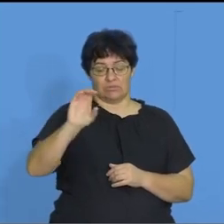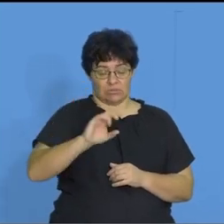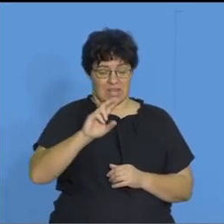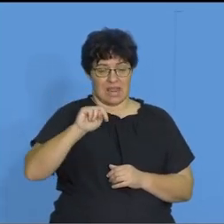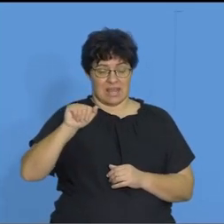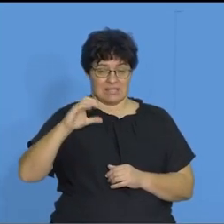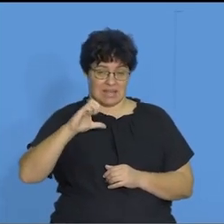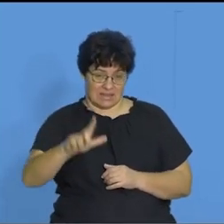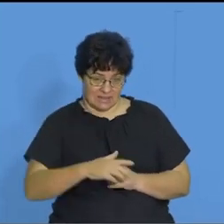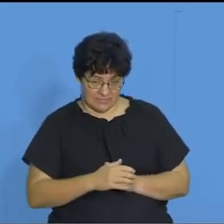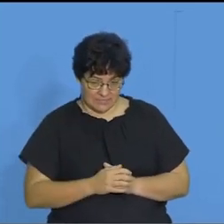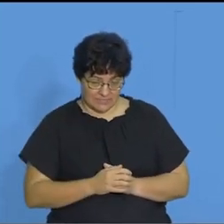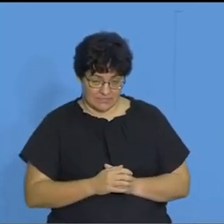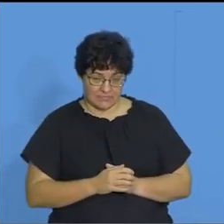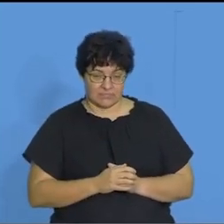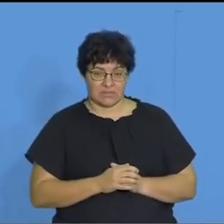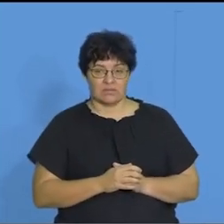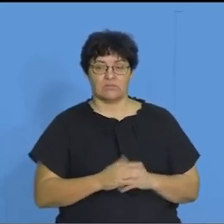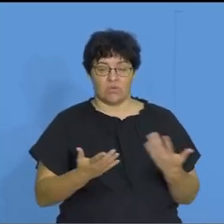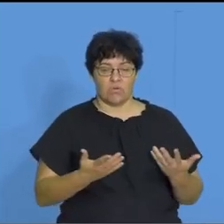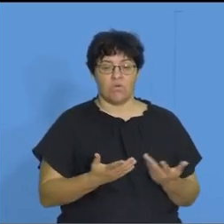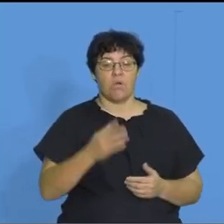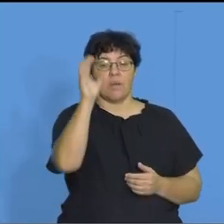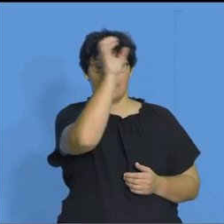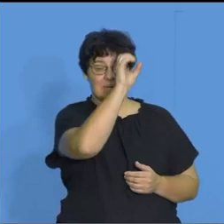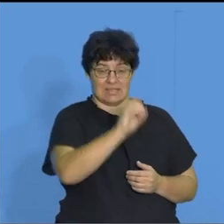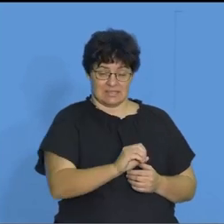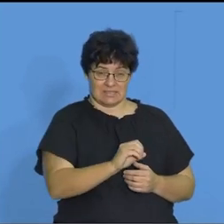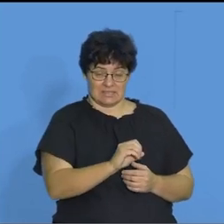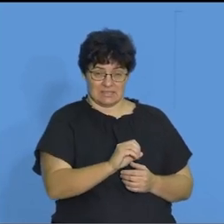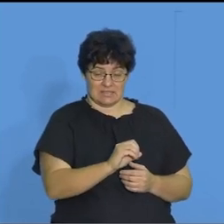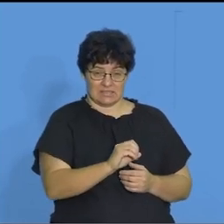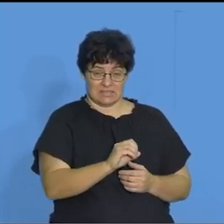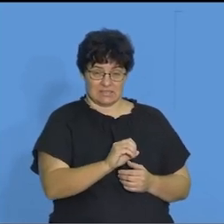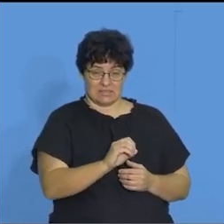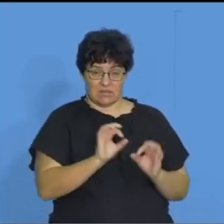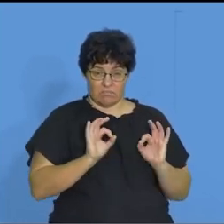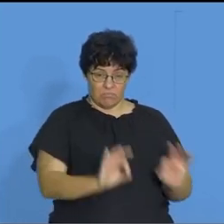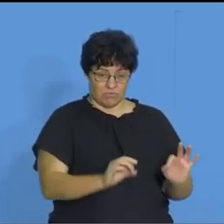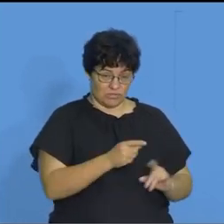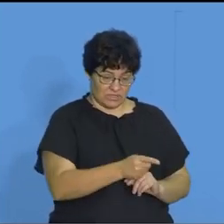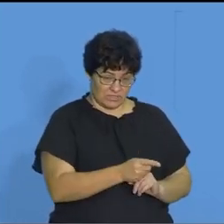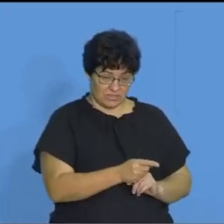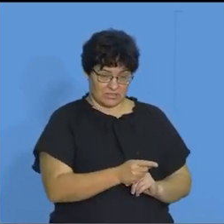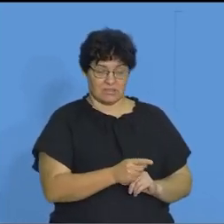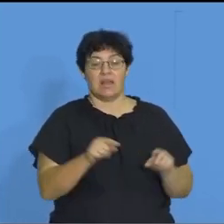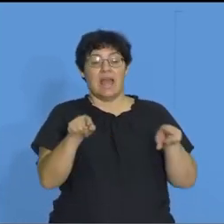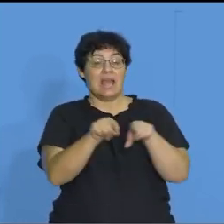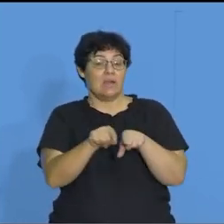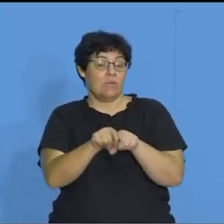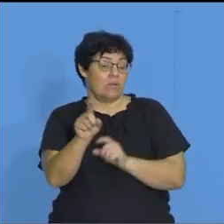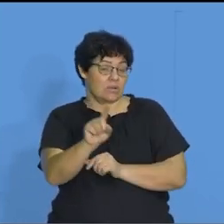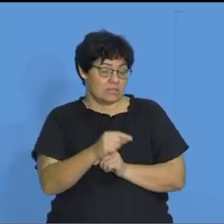we'd actually go about it, okay? So we know that percentage purity, okay, is actually equals